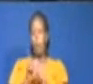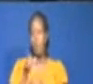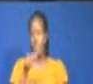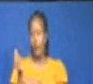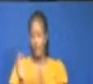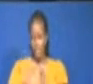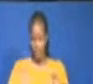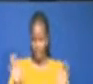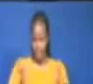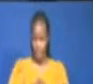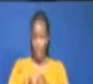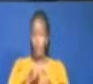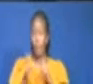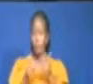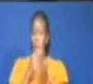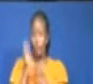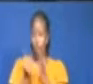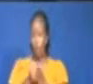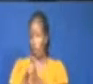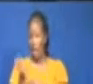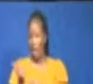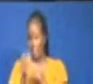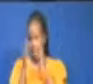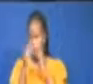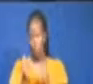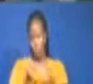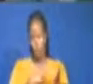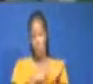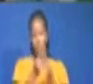all others were disposed in that manner.